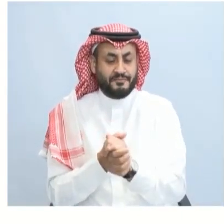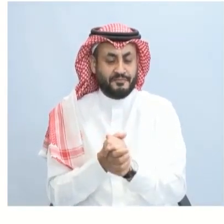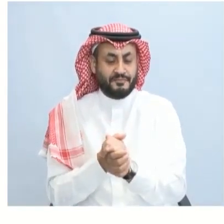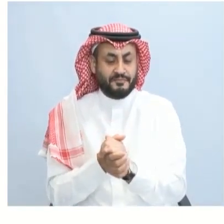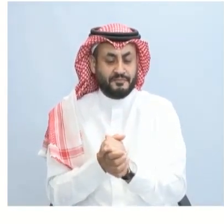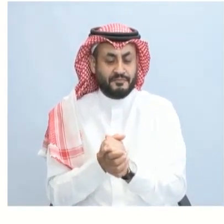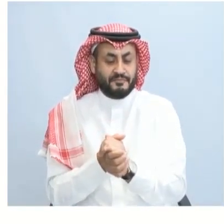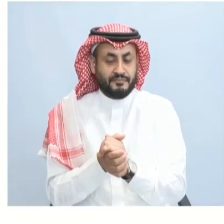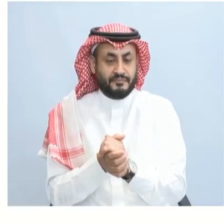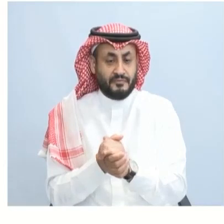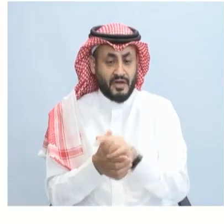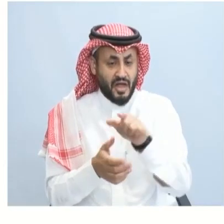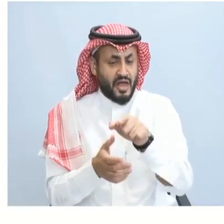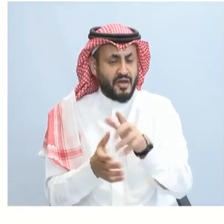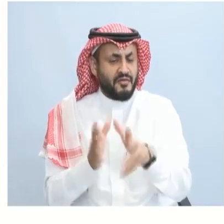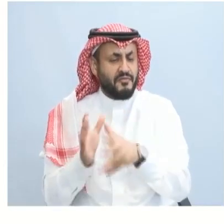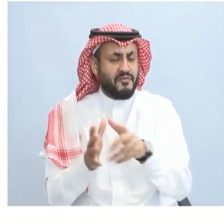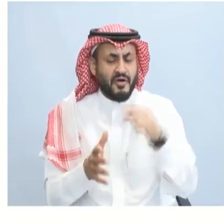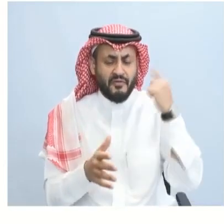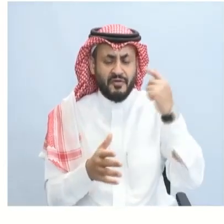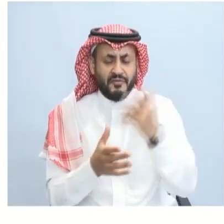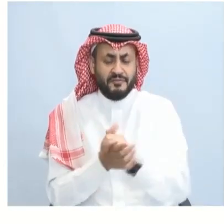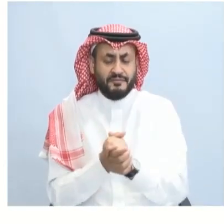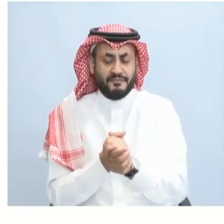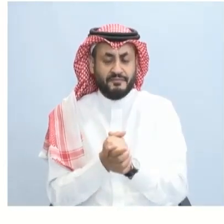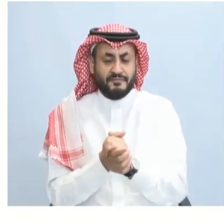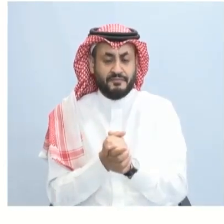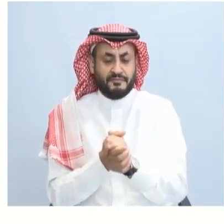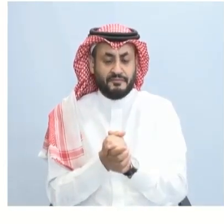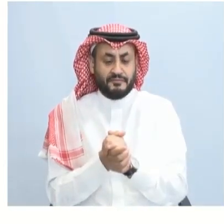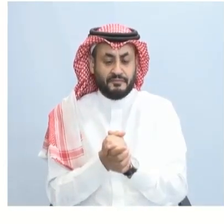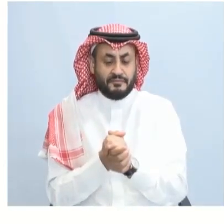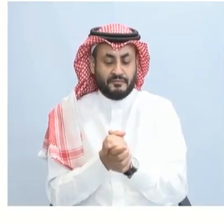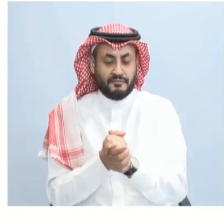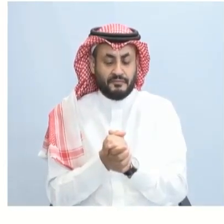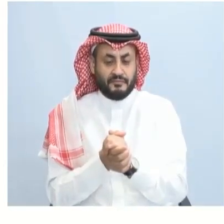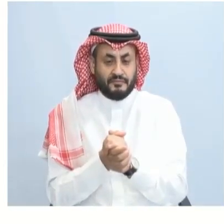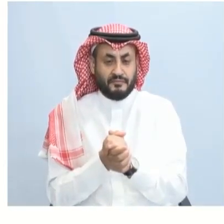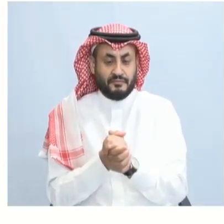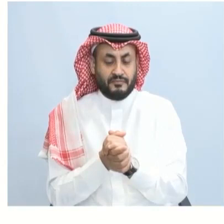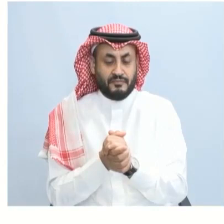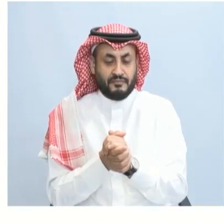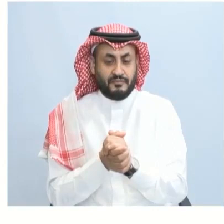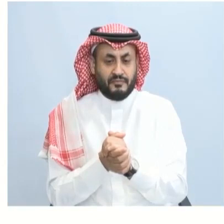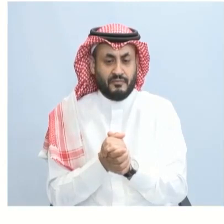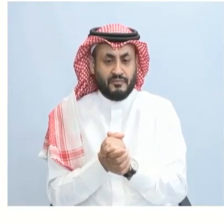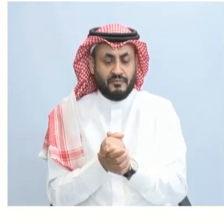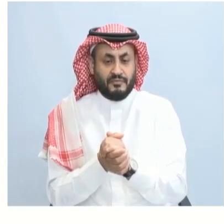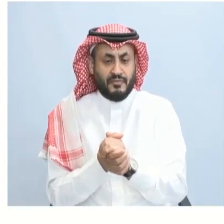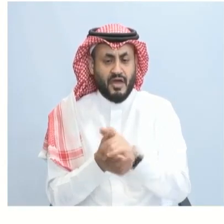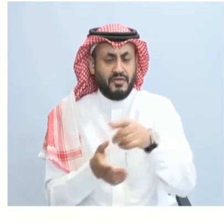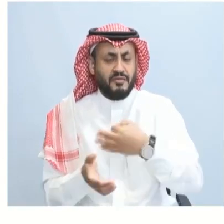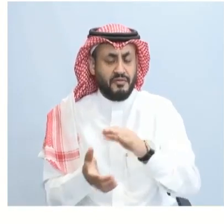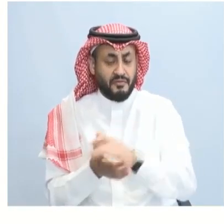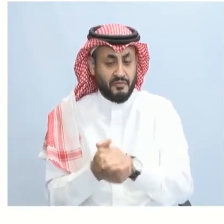Would you think, what would you think about? So when I want someone's opinion, what would you think about buying a